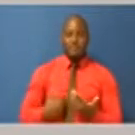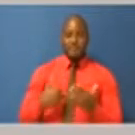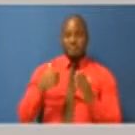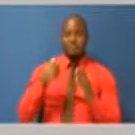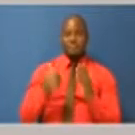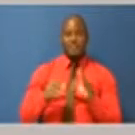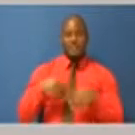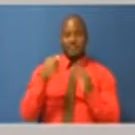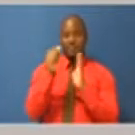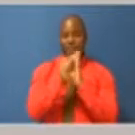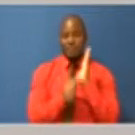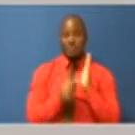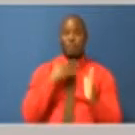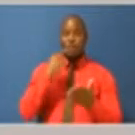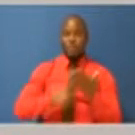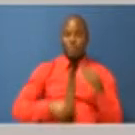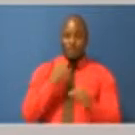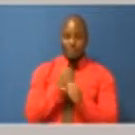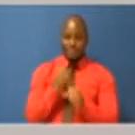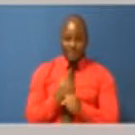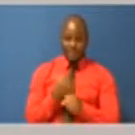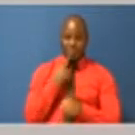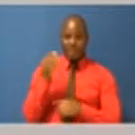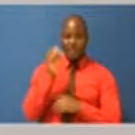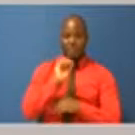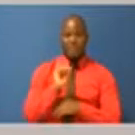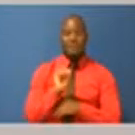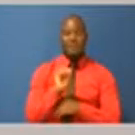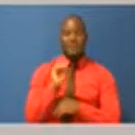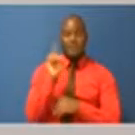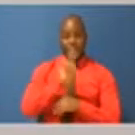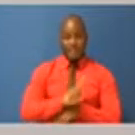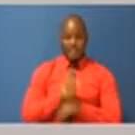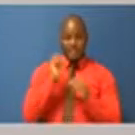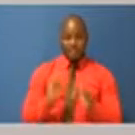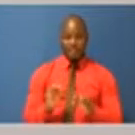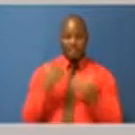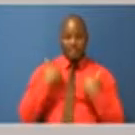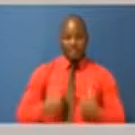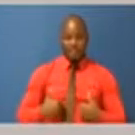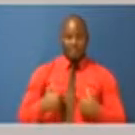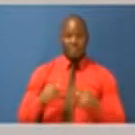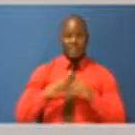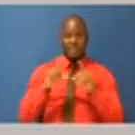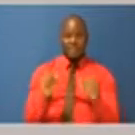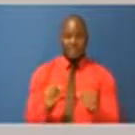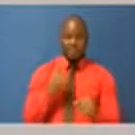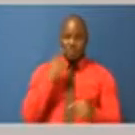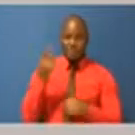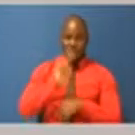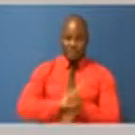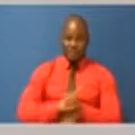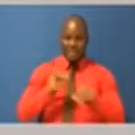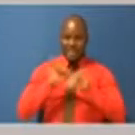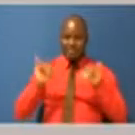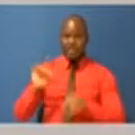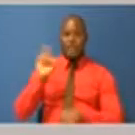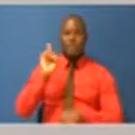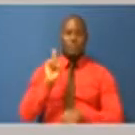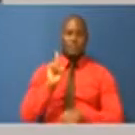manifesto what i want to do primarily in my first hundred days if i must state my first hundred days is to clean up